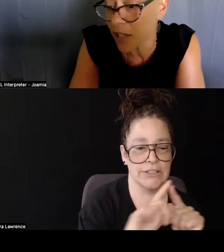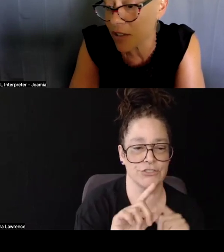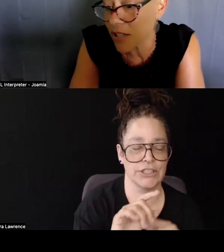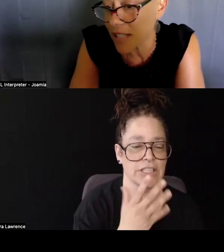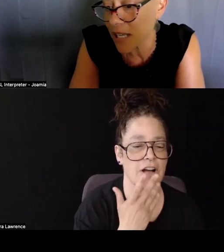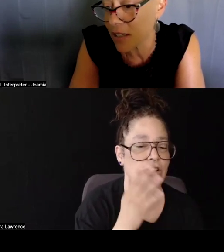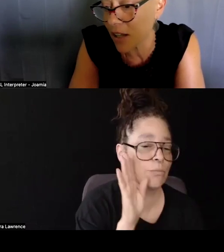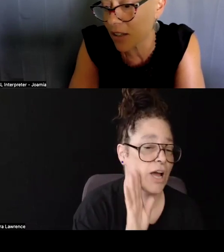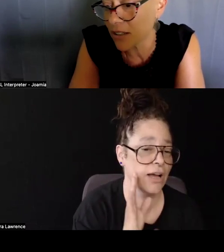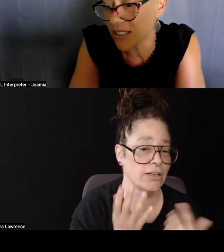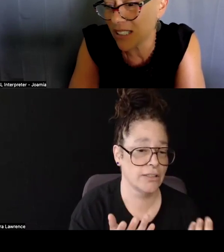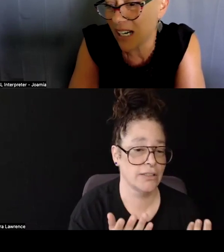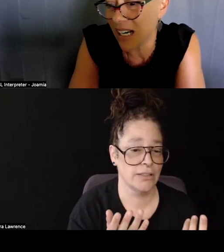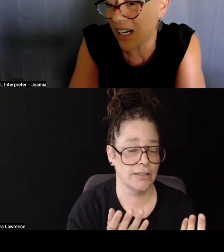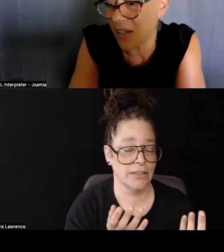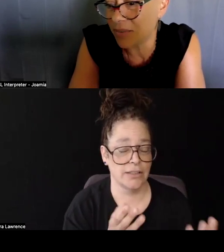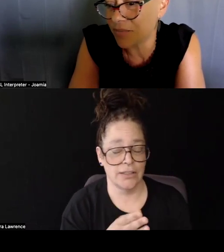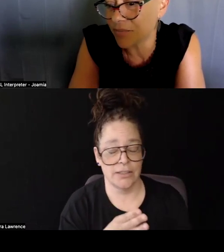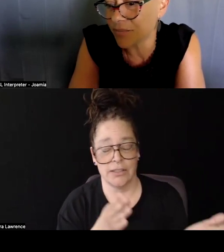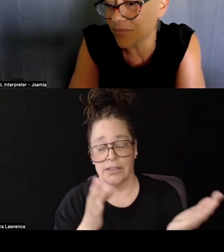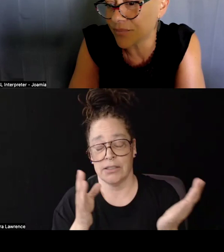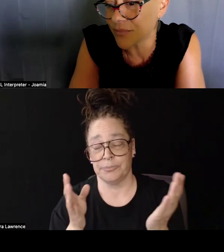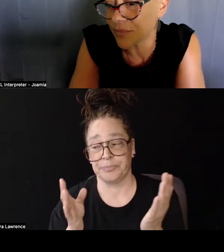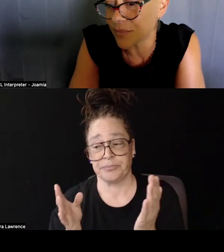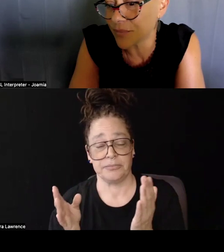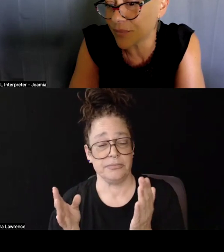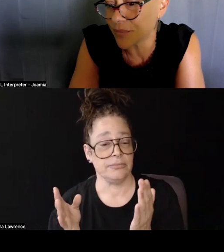that skin color